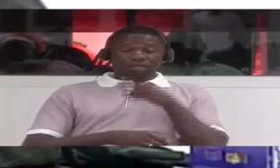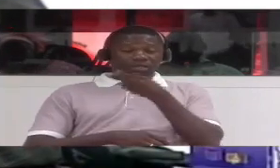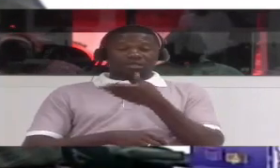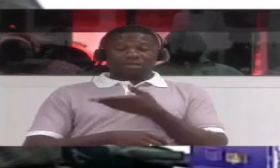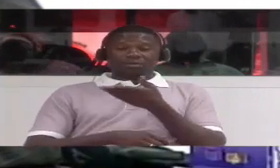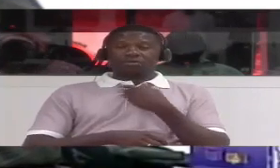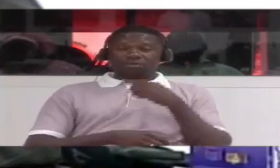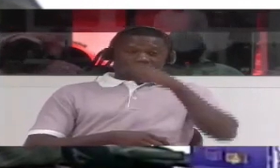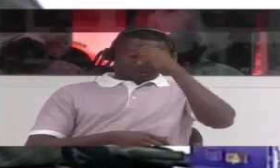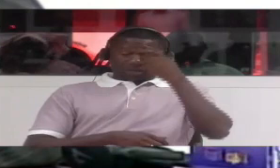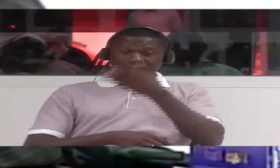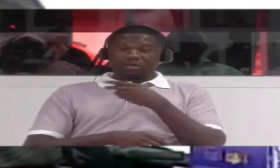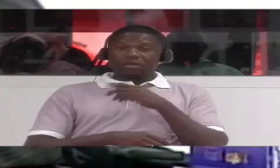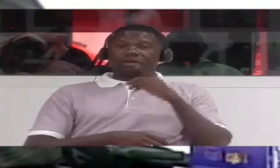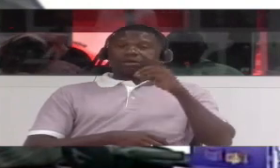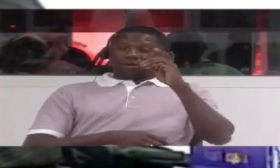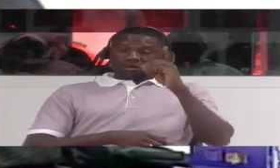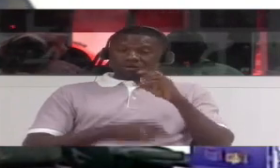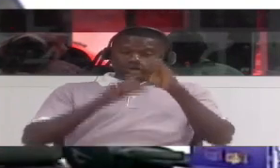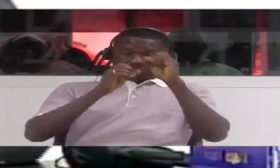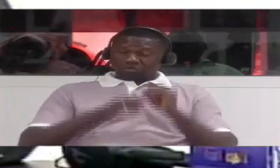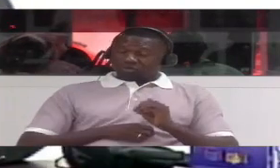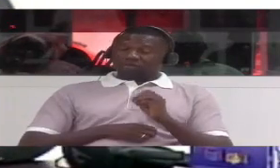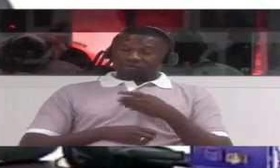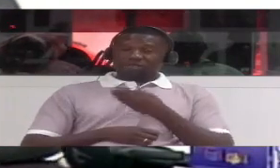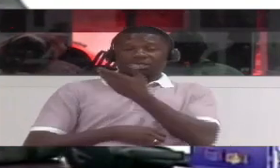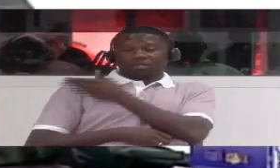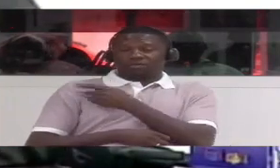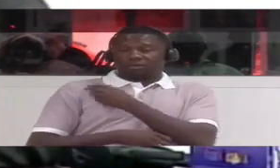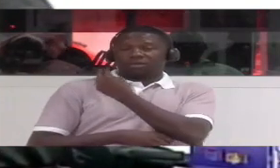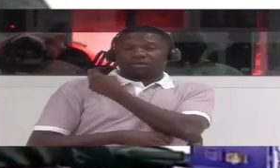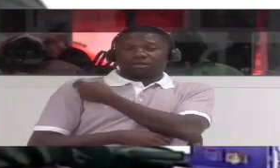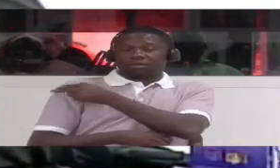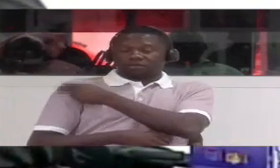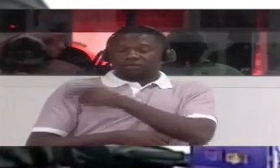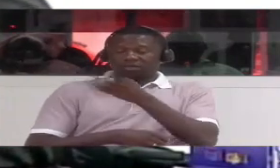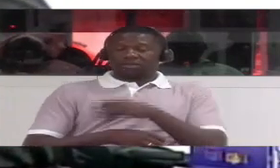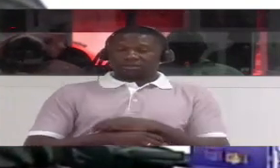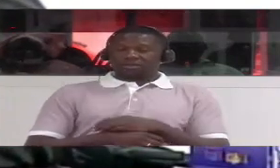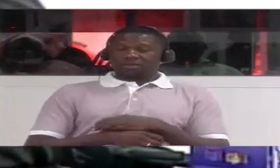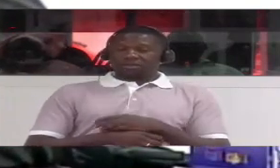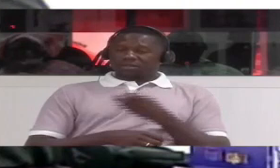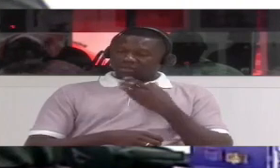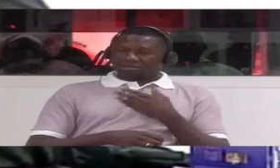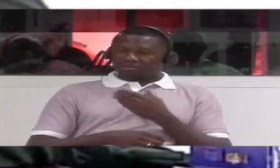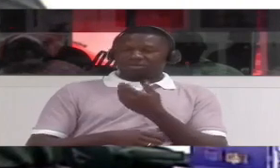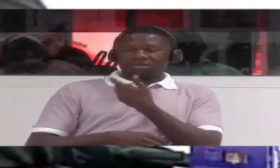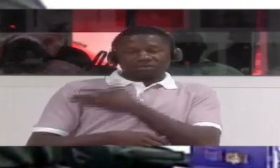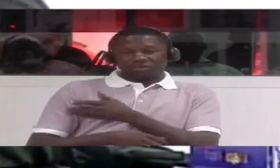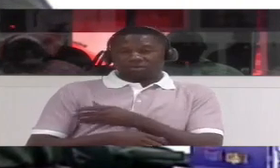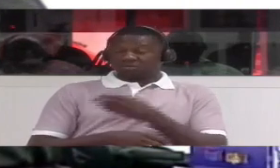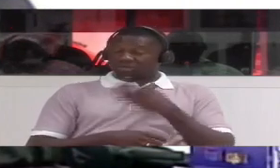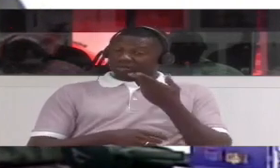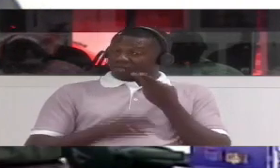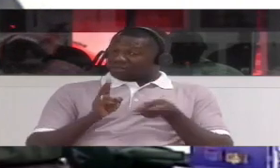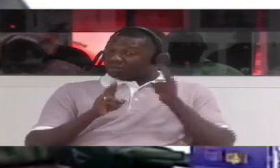He left to work for the RVH. He apparently was suspected to be either reporting or